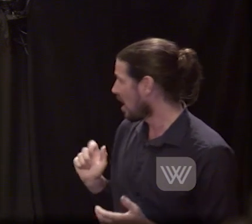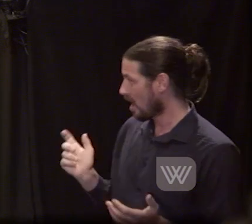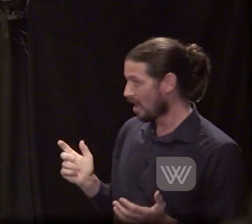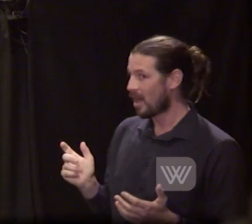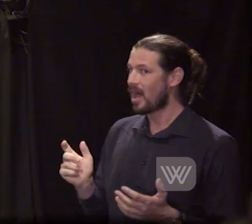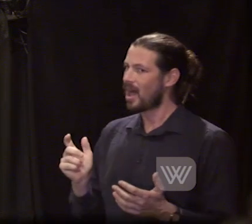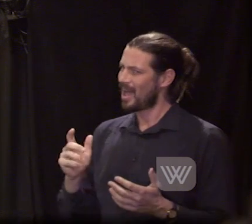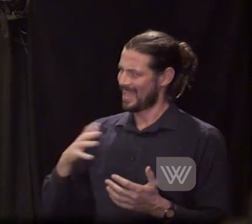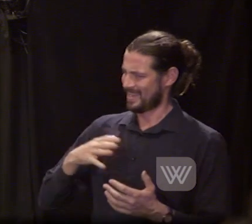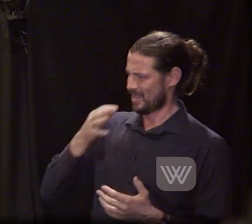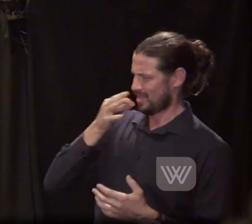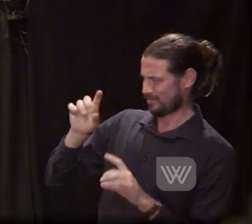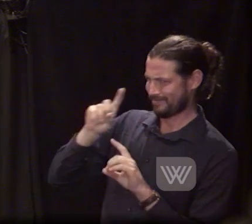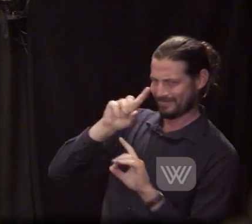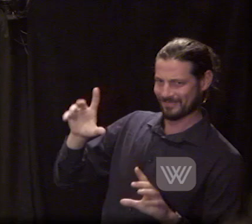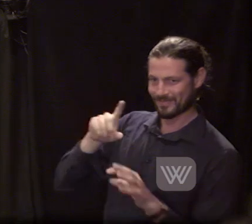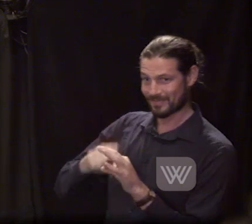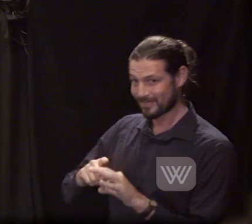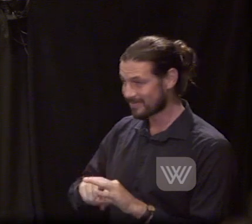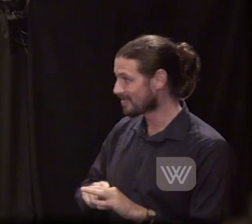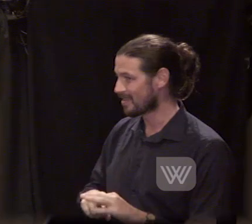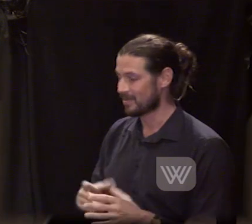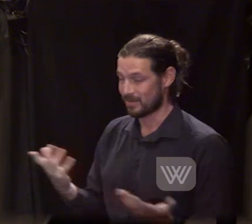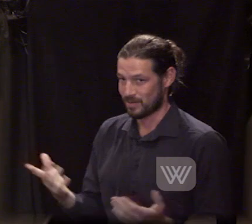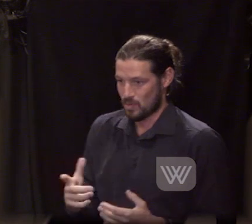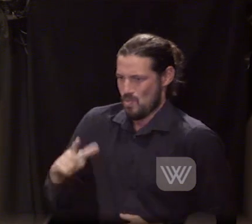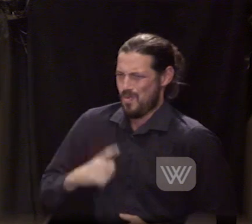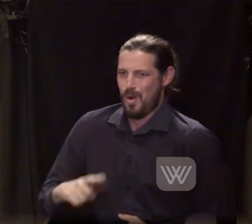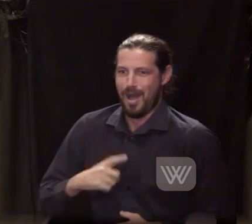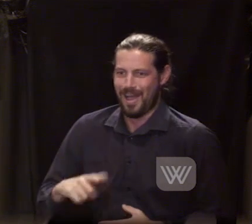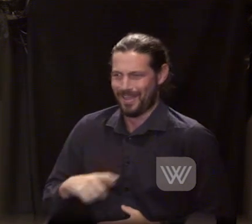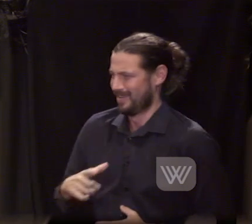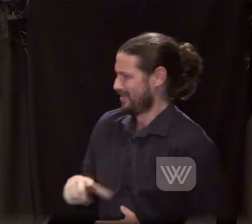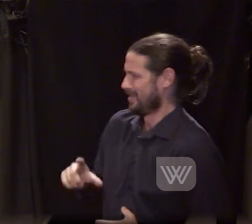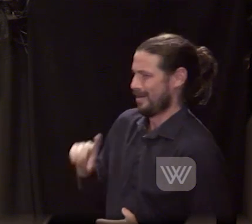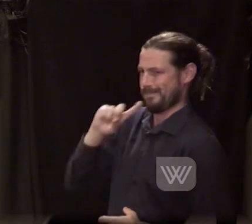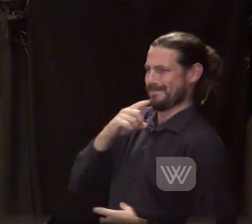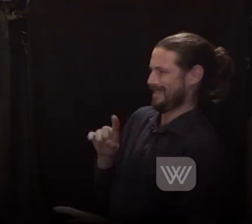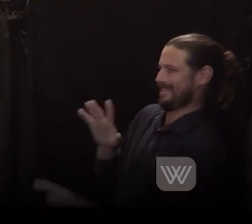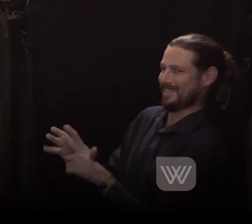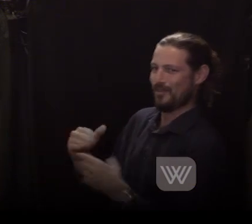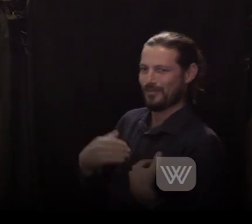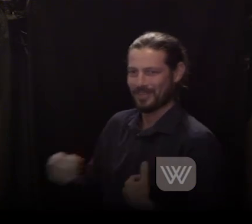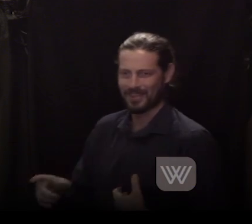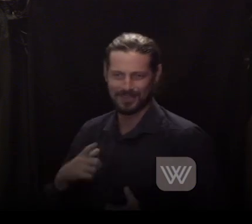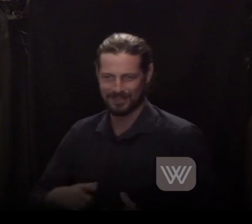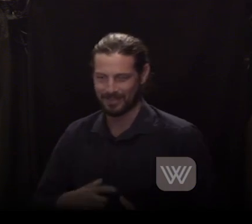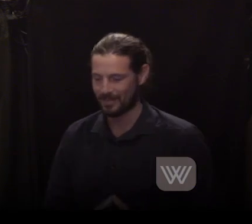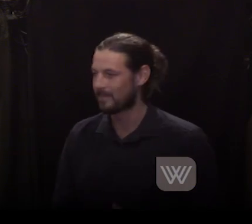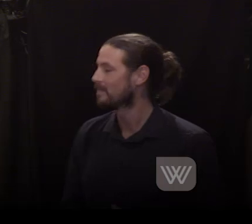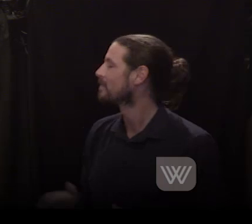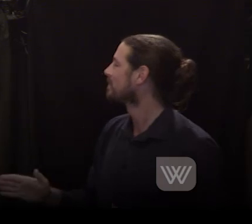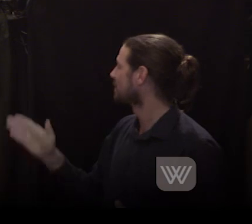I'll just ask the obvious question. Why? Why would you do this to yourself? I